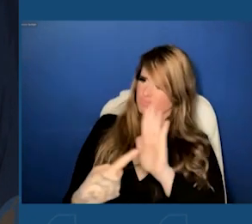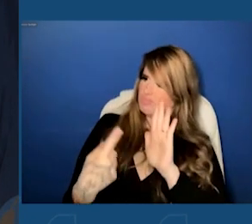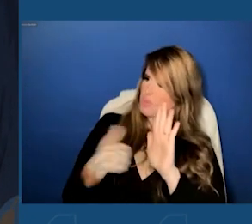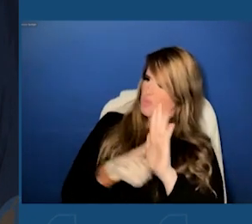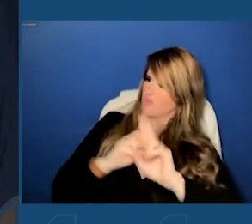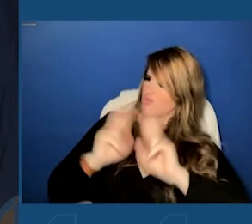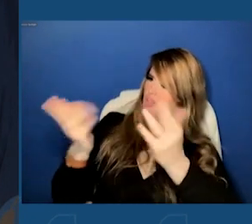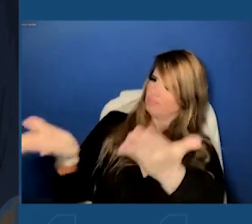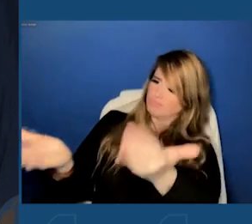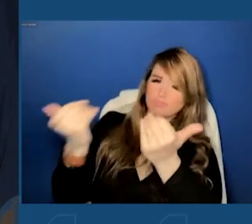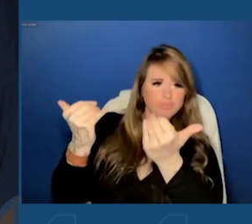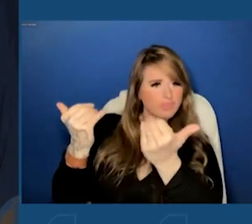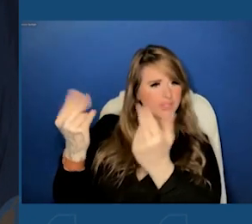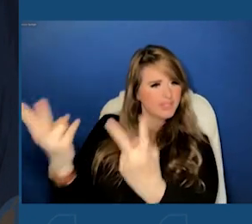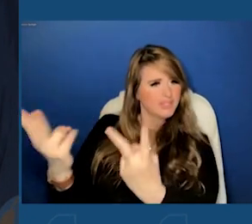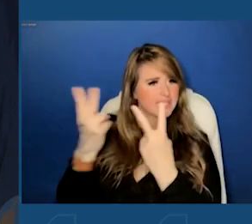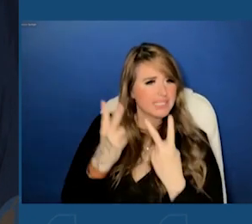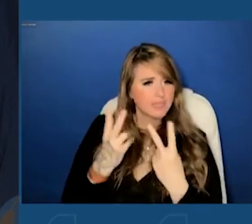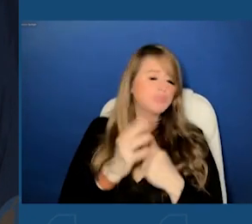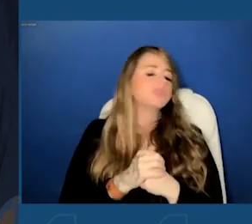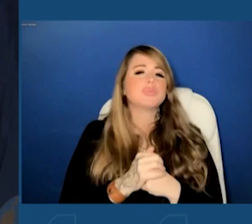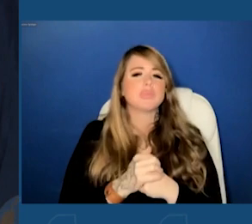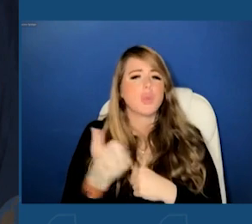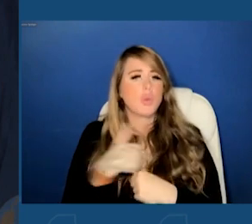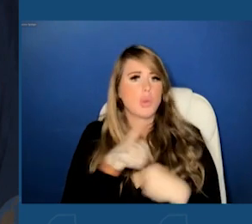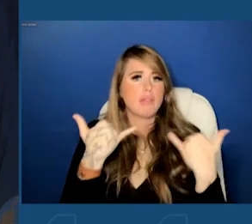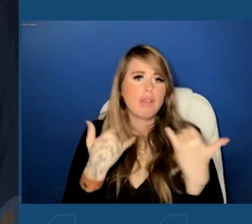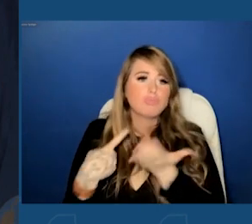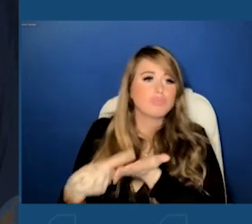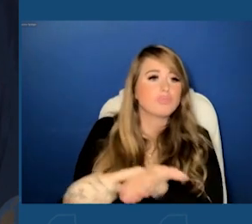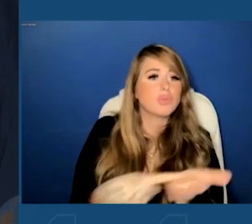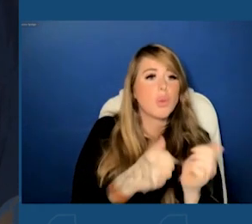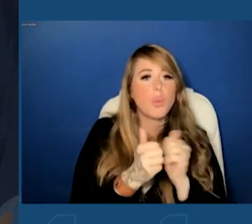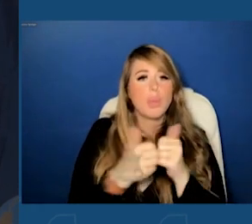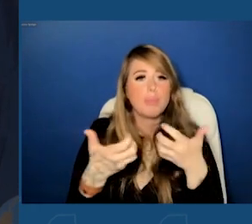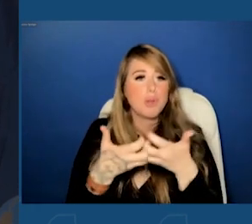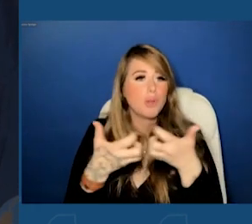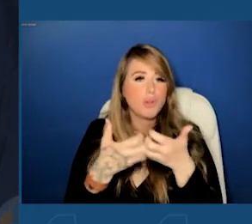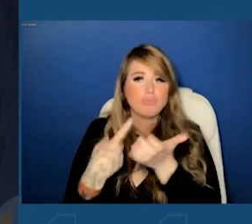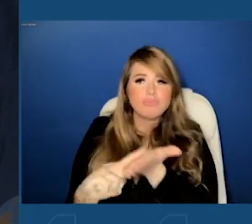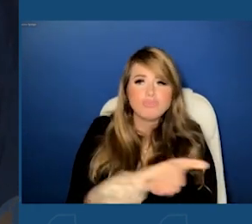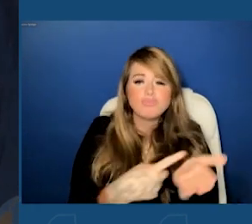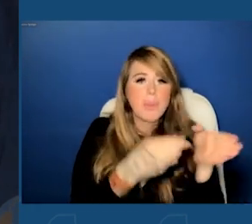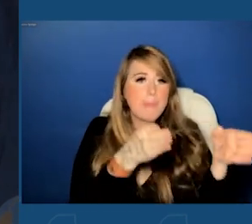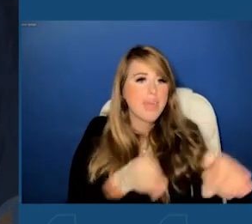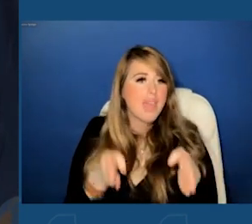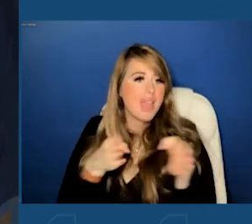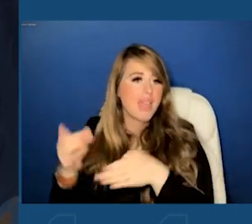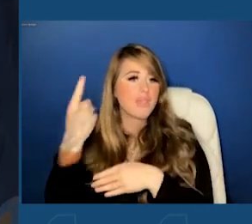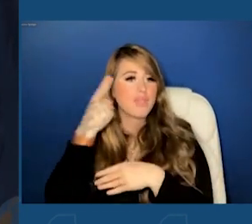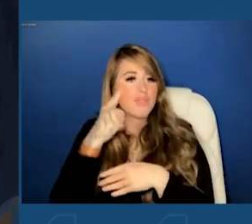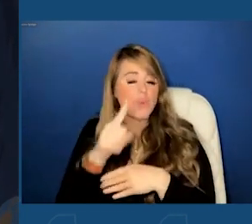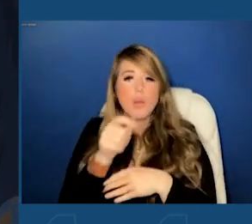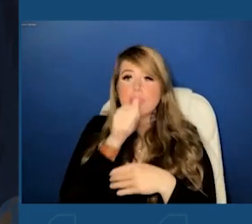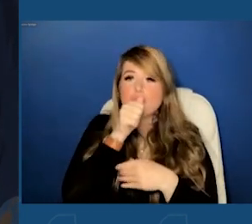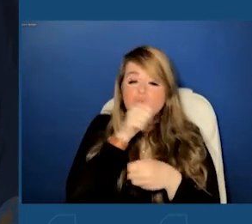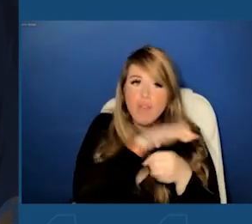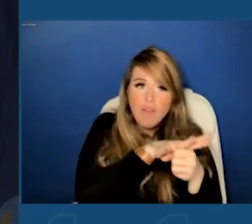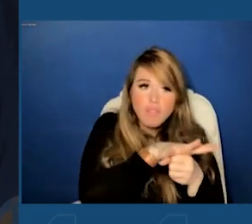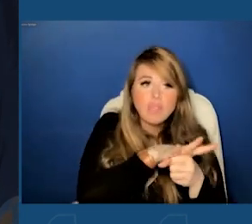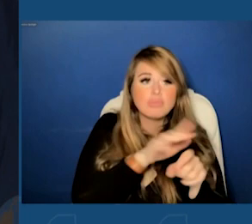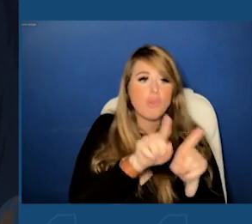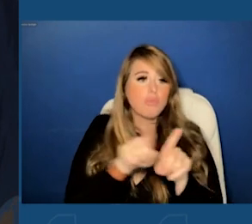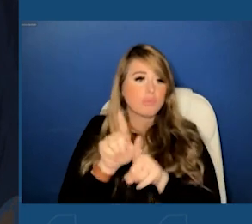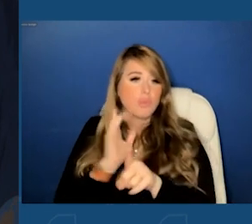have some plans in the works that we're talking with our partners, both in the private sector as well as our